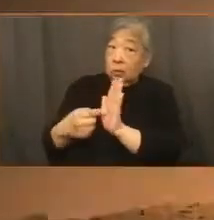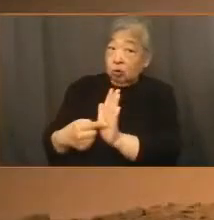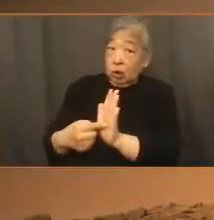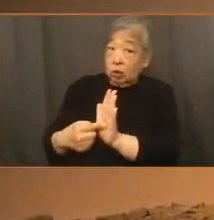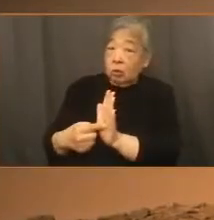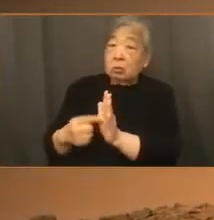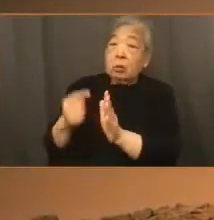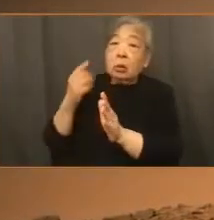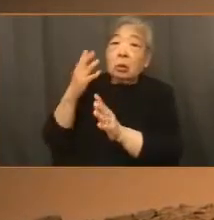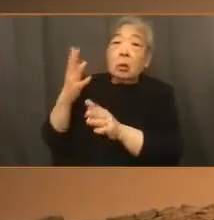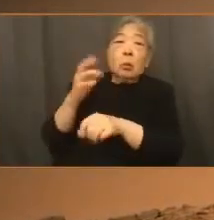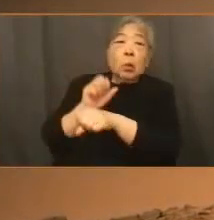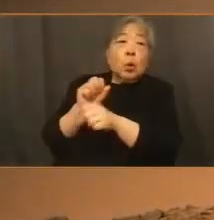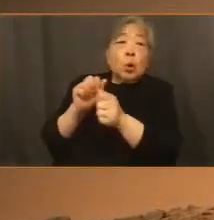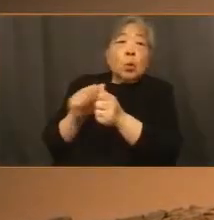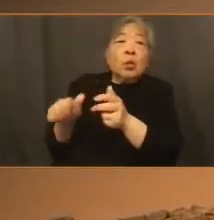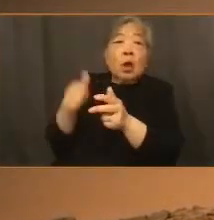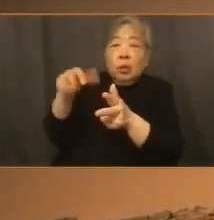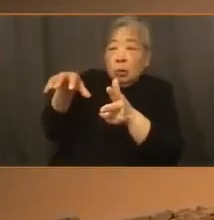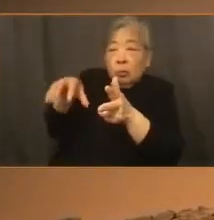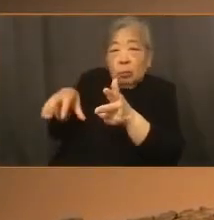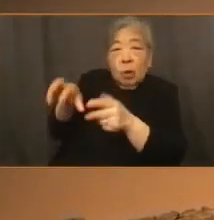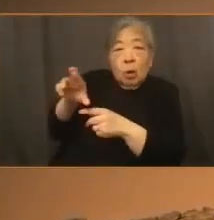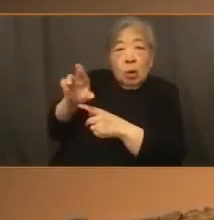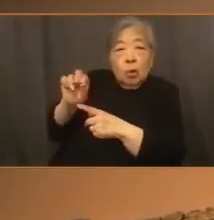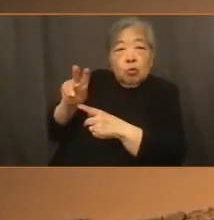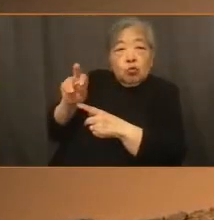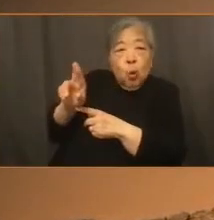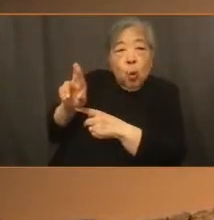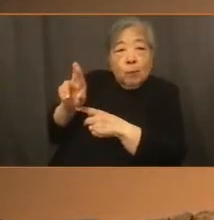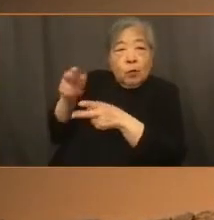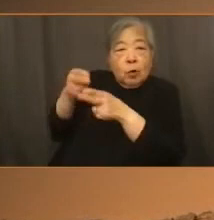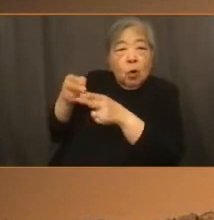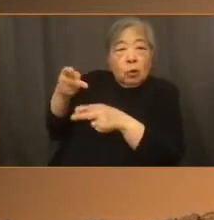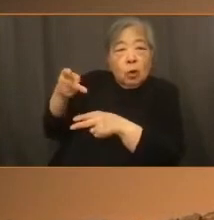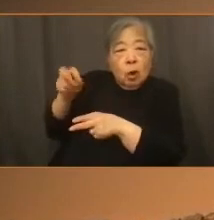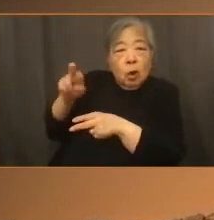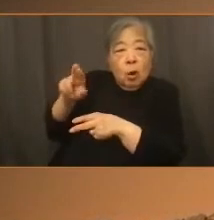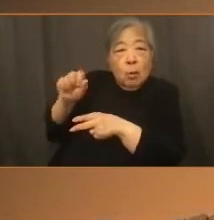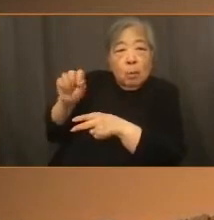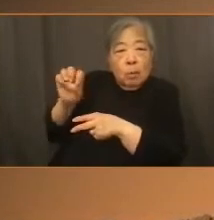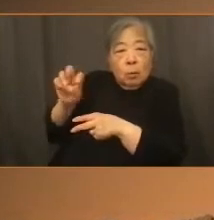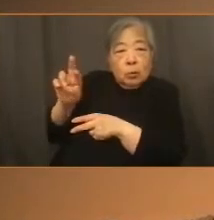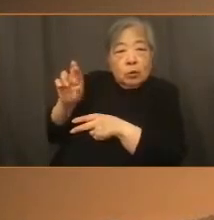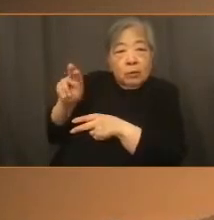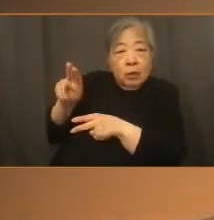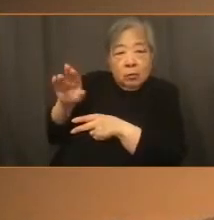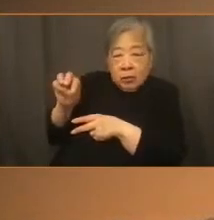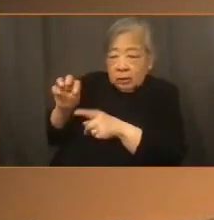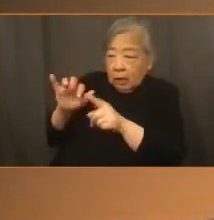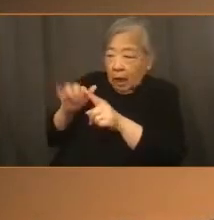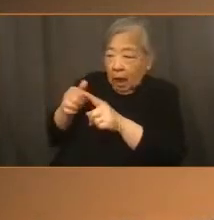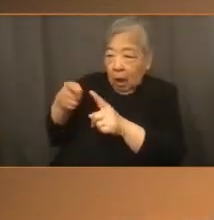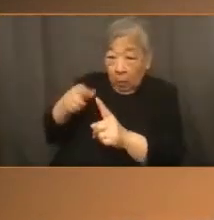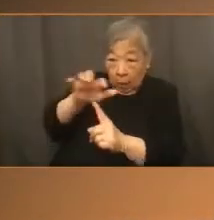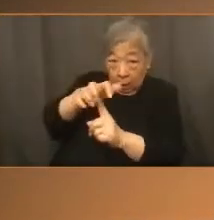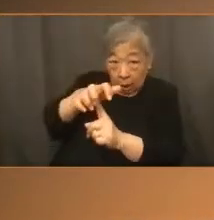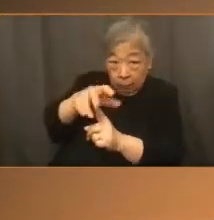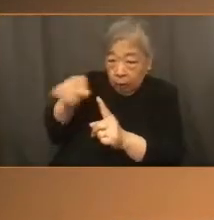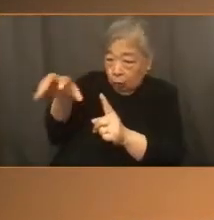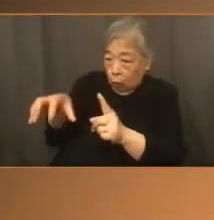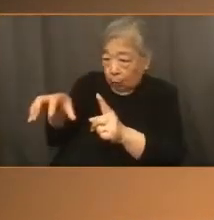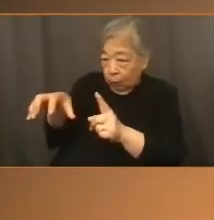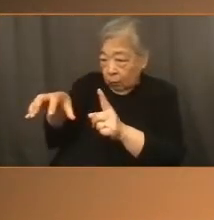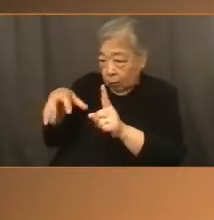Perseverance. We're going to try to scout and try to figure out how to play together so that we can inform future missions